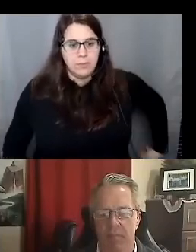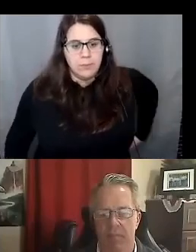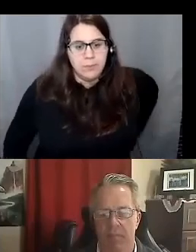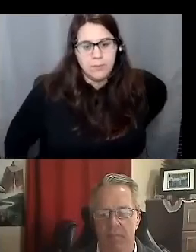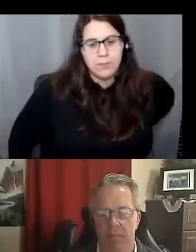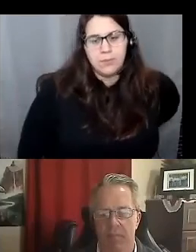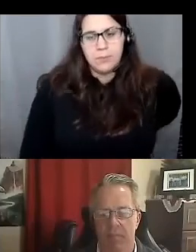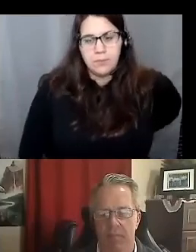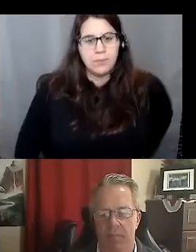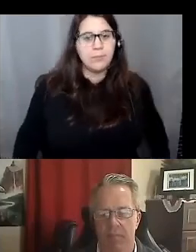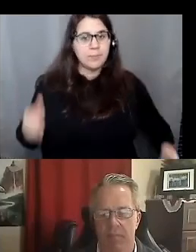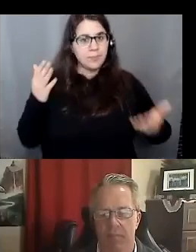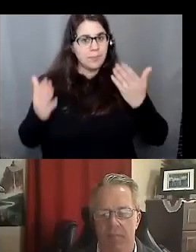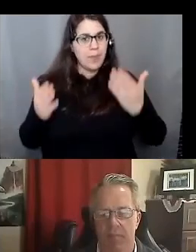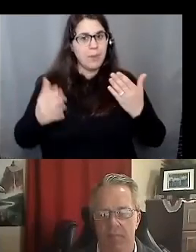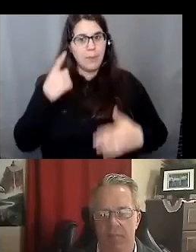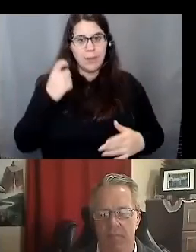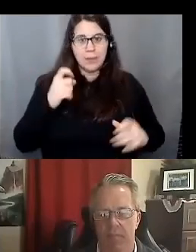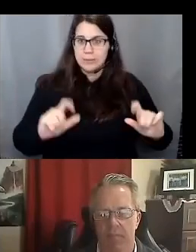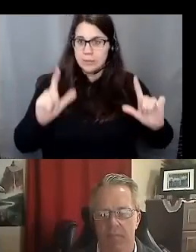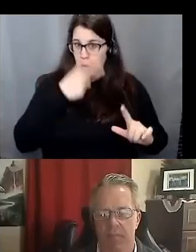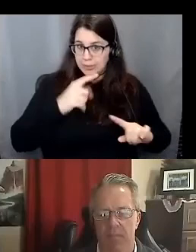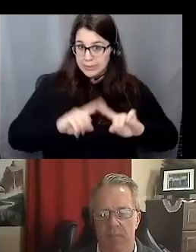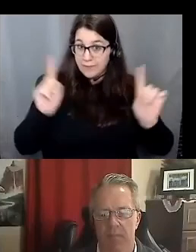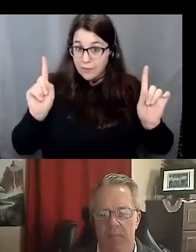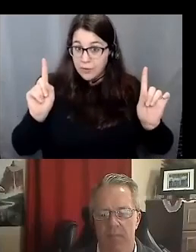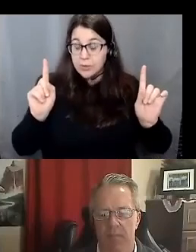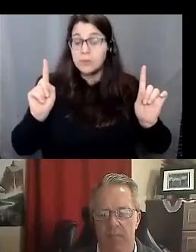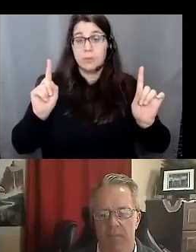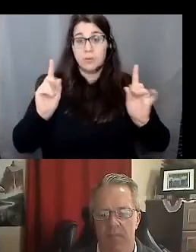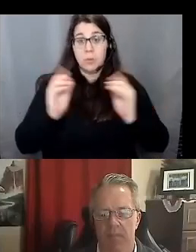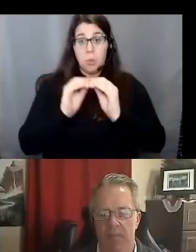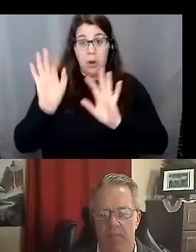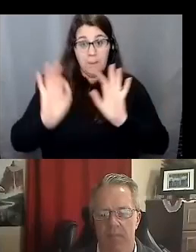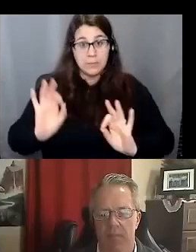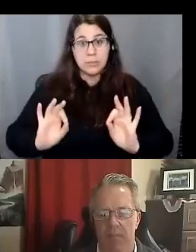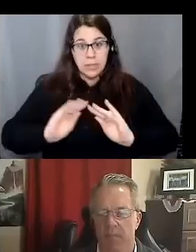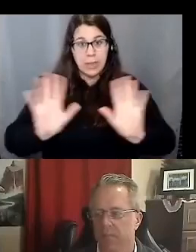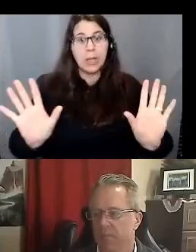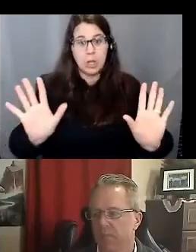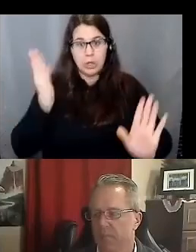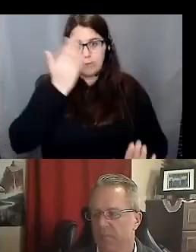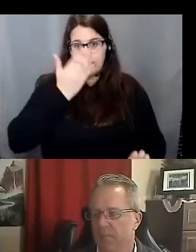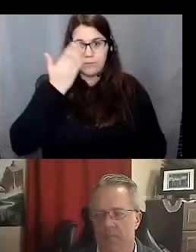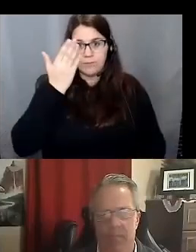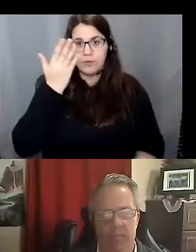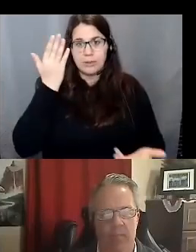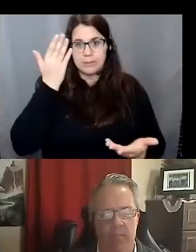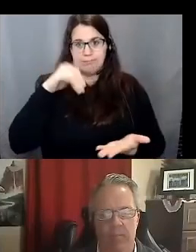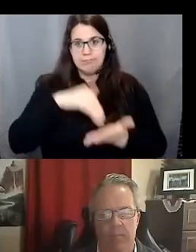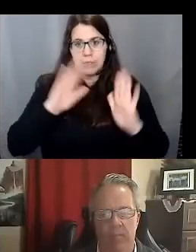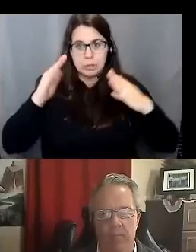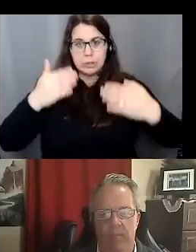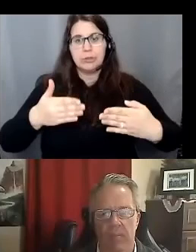the dashboard looks different, and they actually have that as one of the options that's kind of front and center. So it brings attention